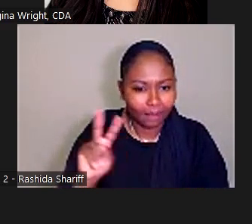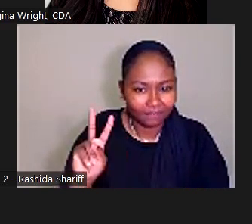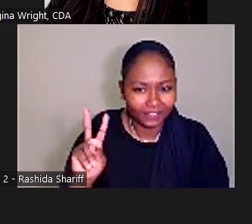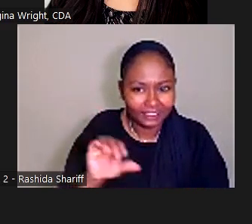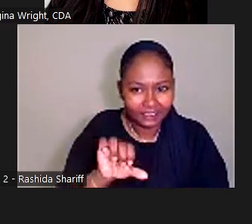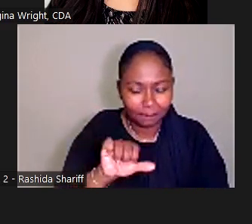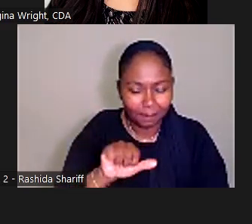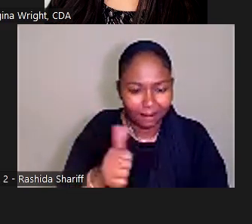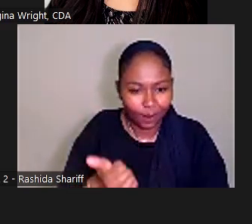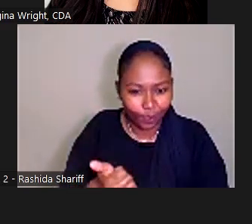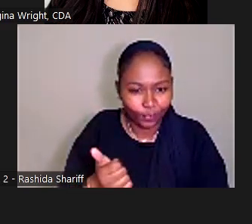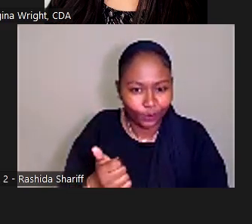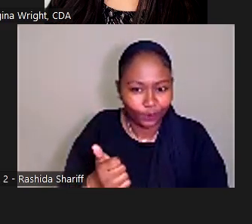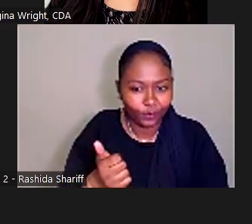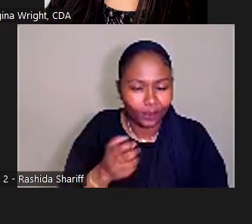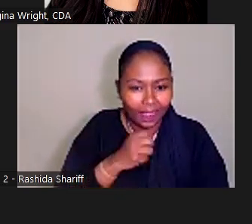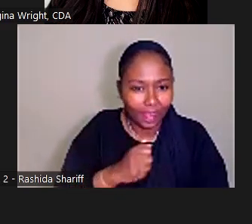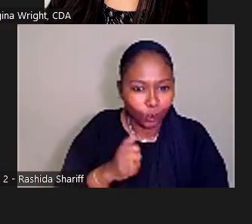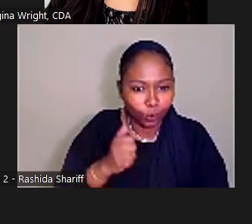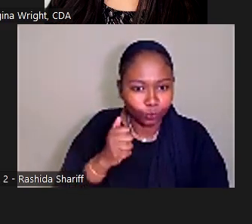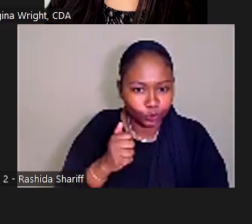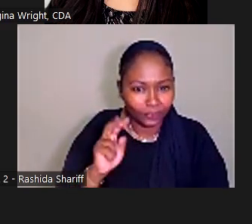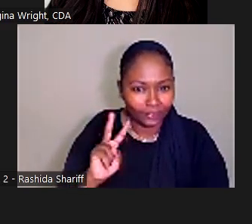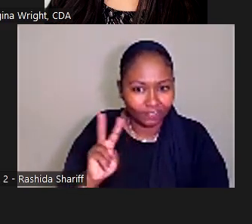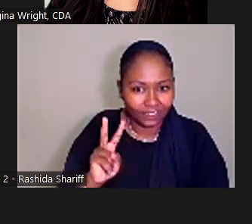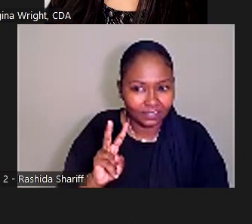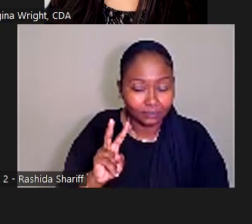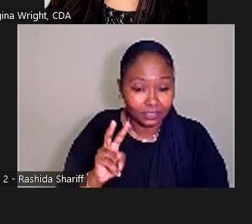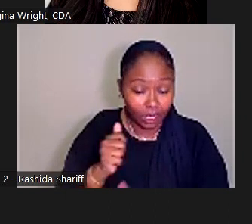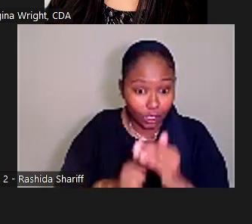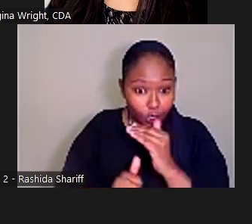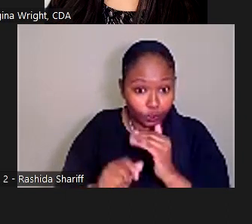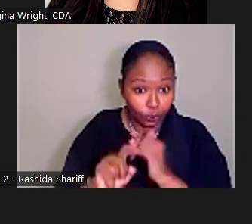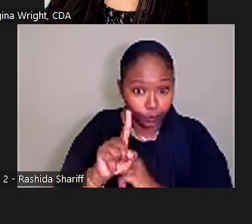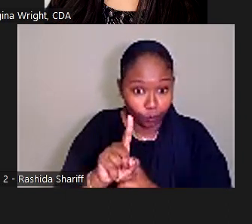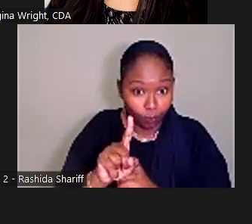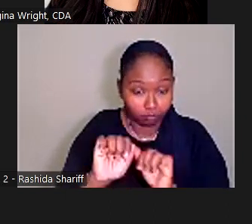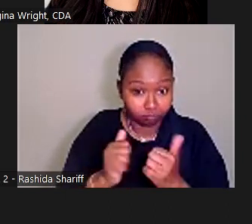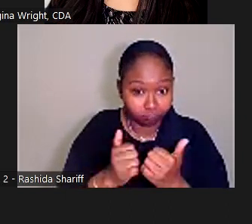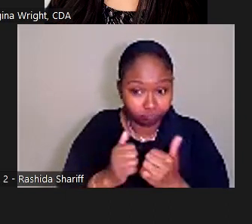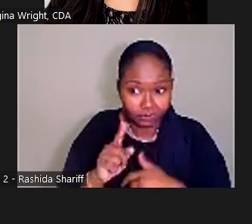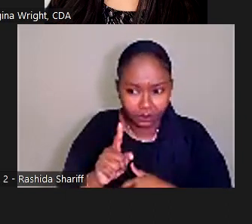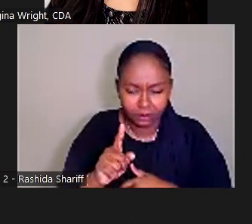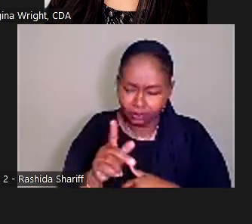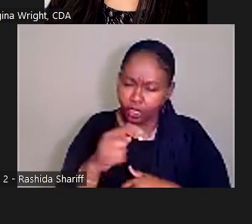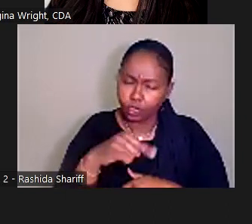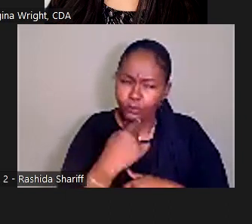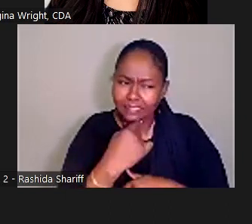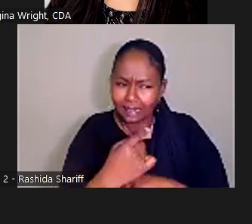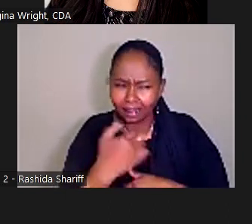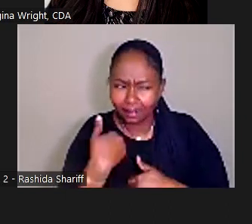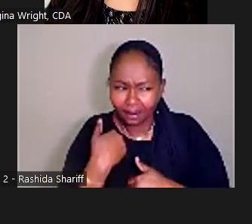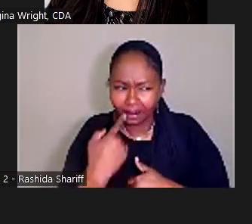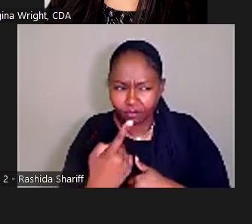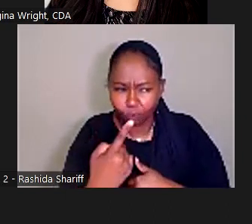Is the question, does the program allow support to do that, to get everyone in under